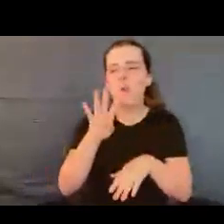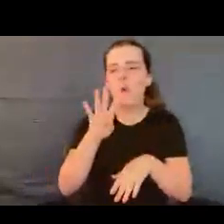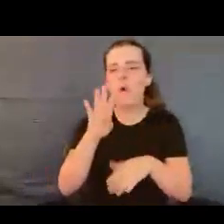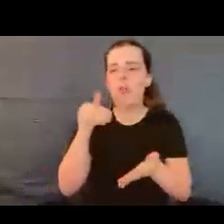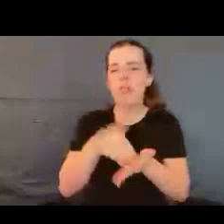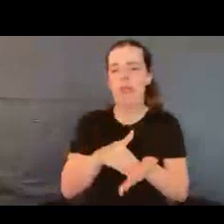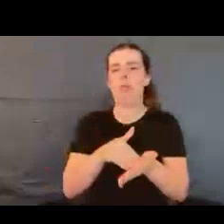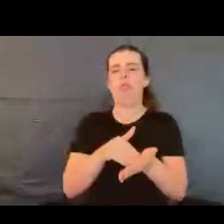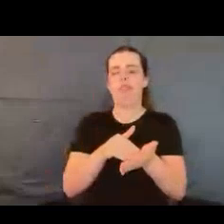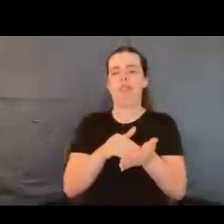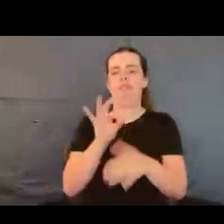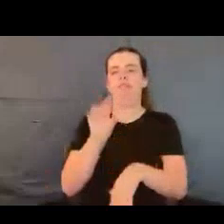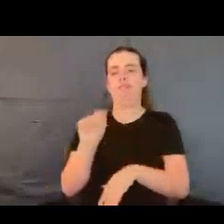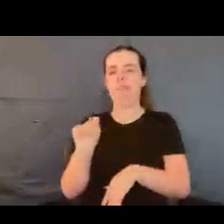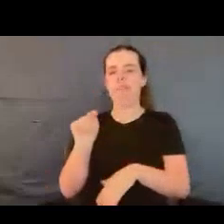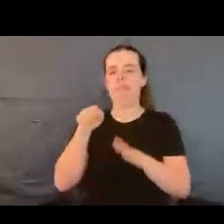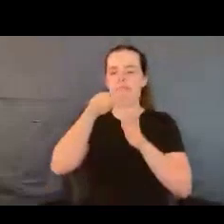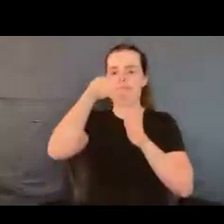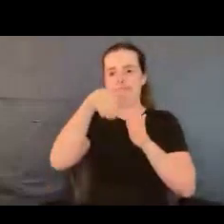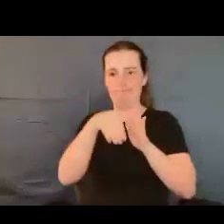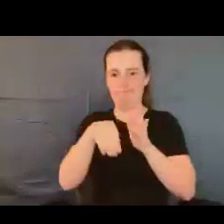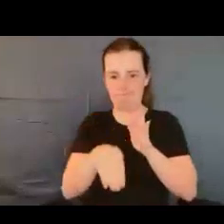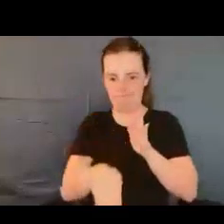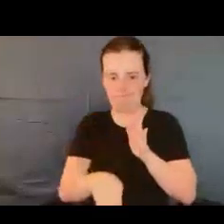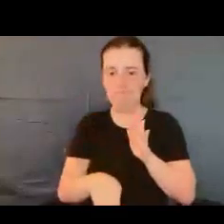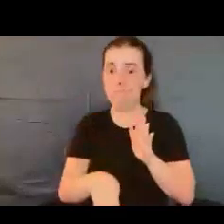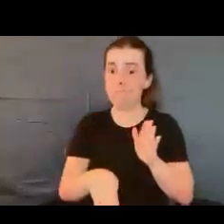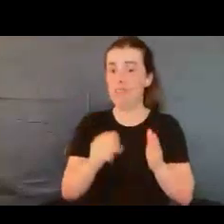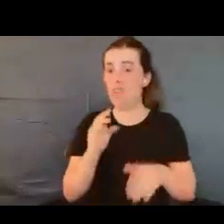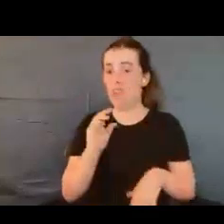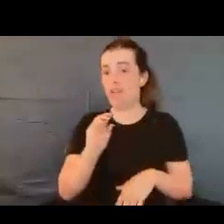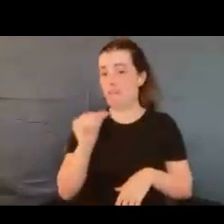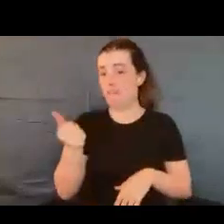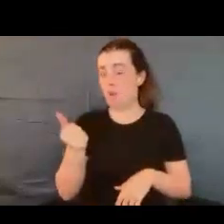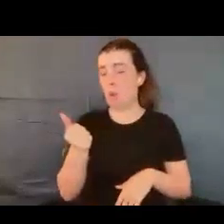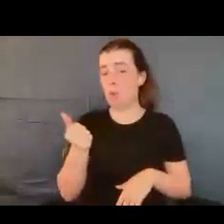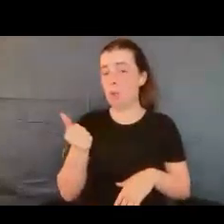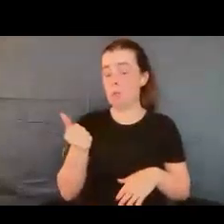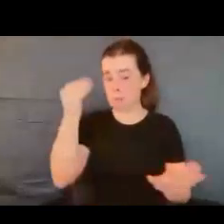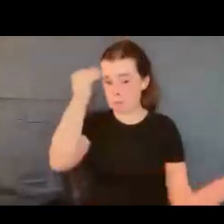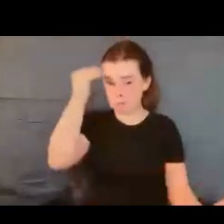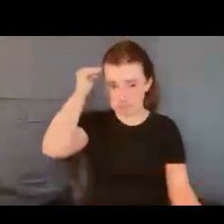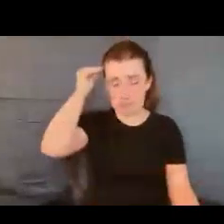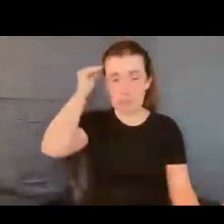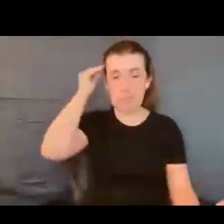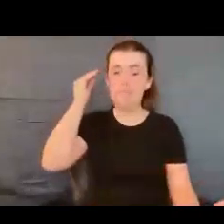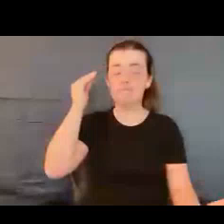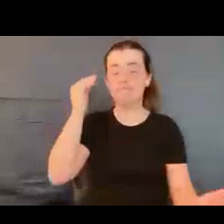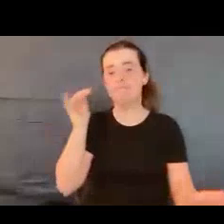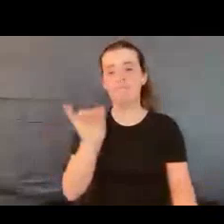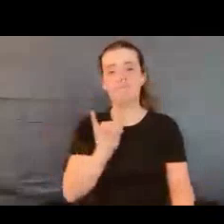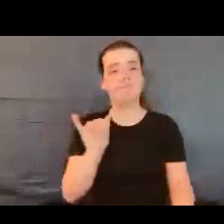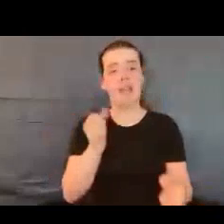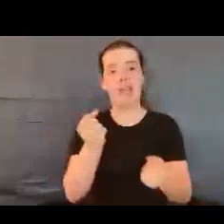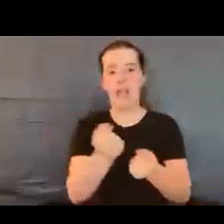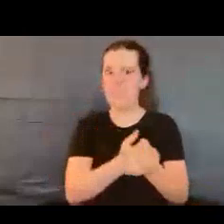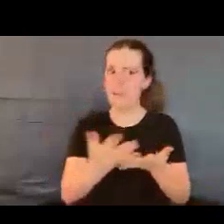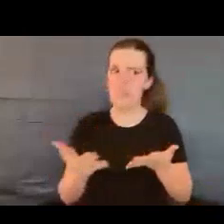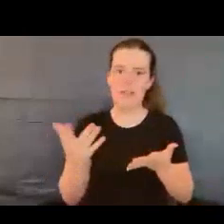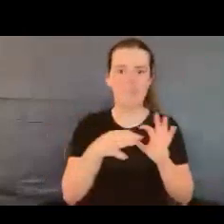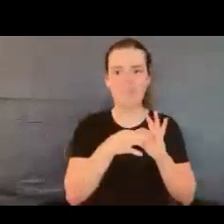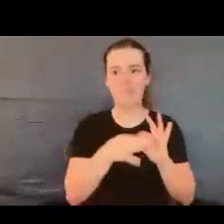to the lowest point in American Fork Canyon. A couple notes on this descent. Like pretty much everything on this course, it's not a full descent. There are going to